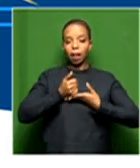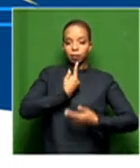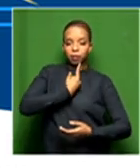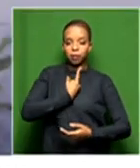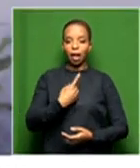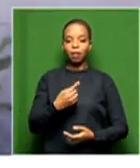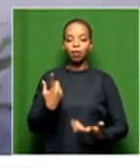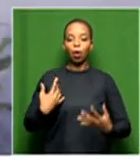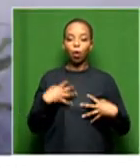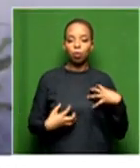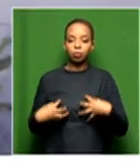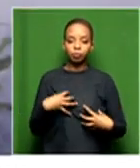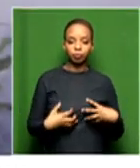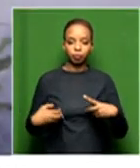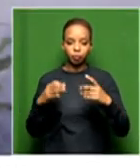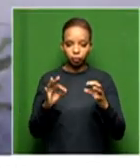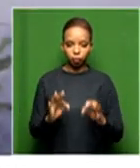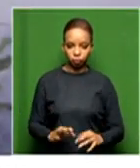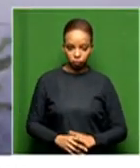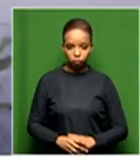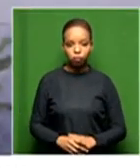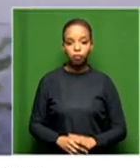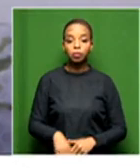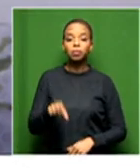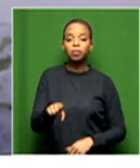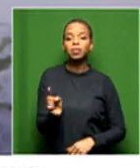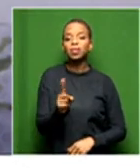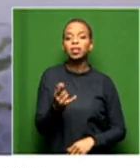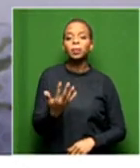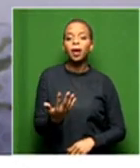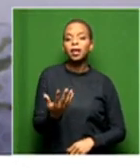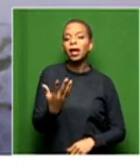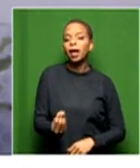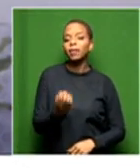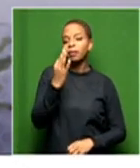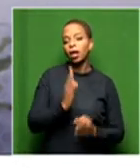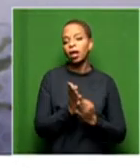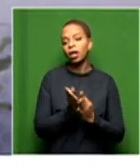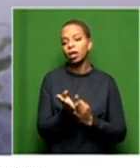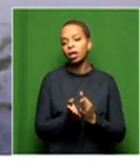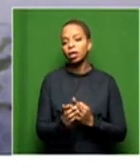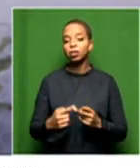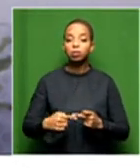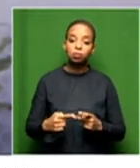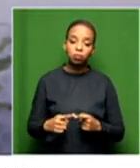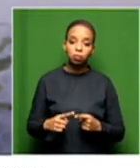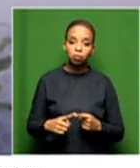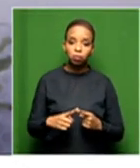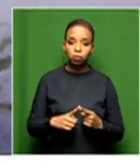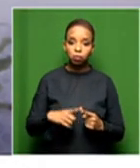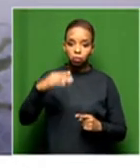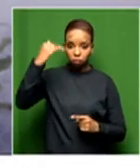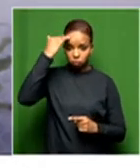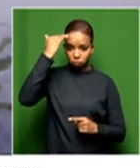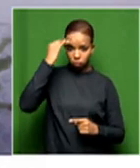well-being. And what it is 30 days of free access to Mygrow, the emotional intelligence platform.